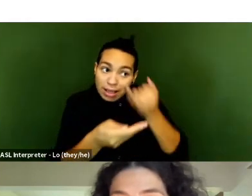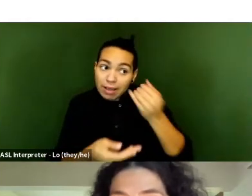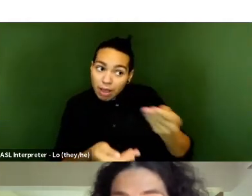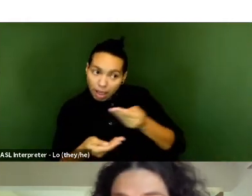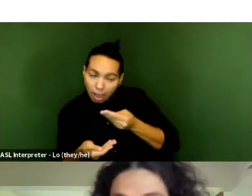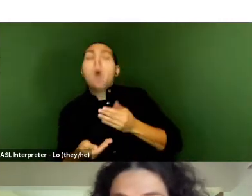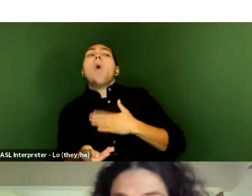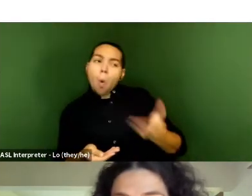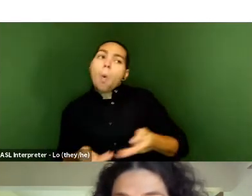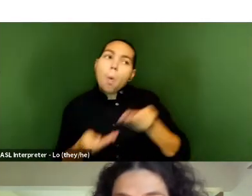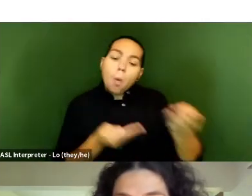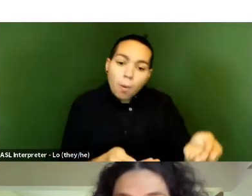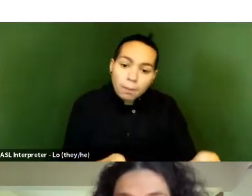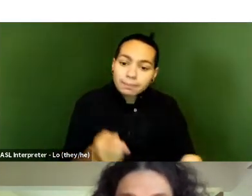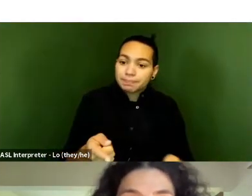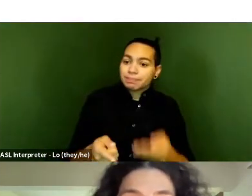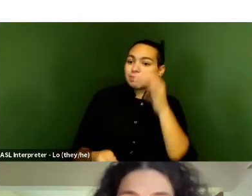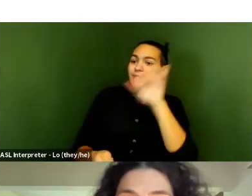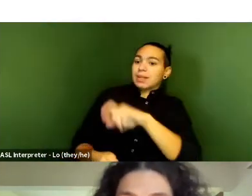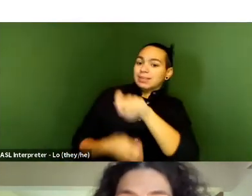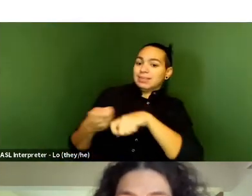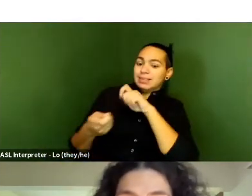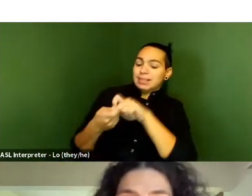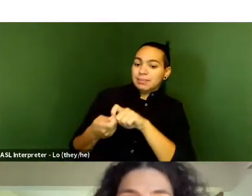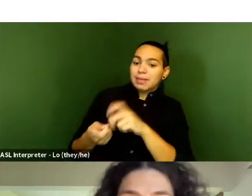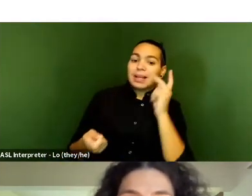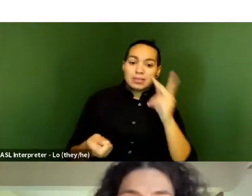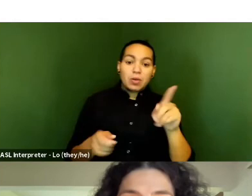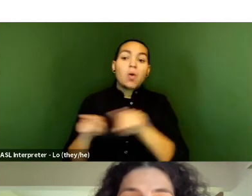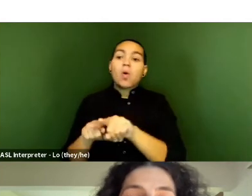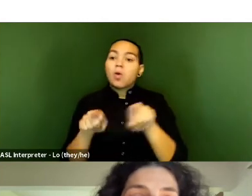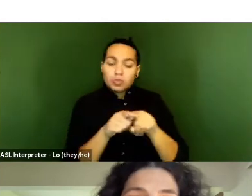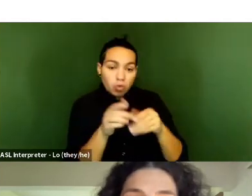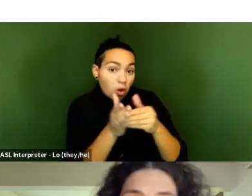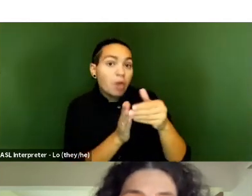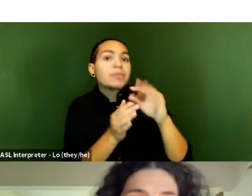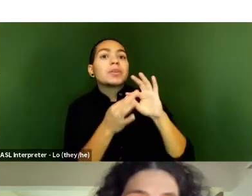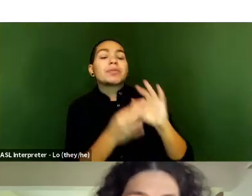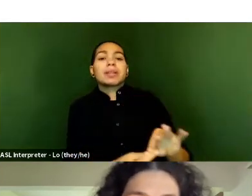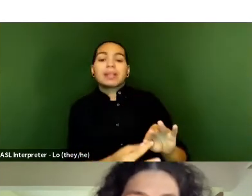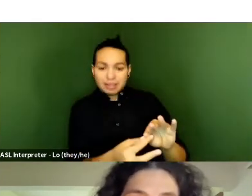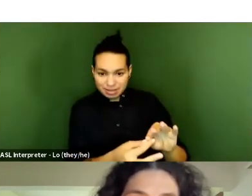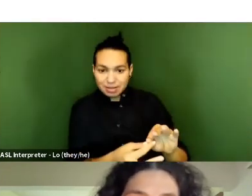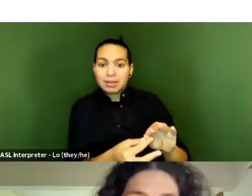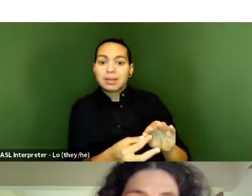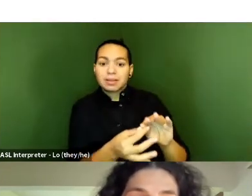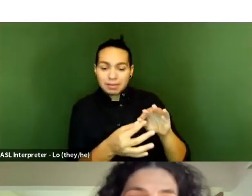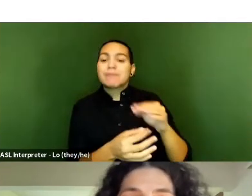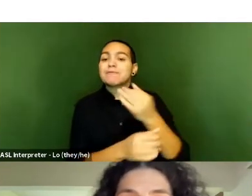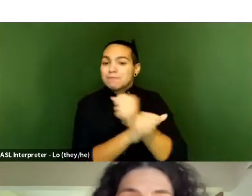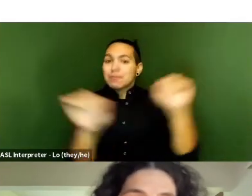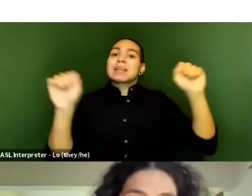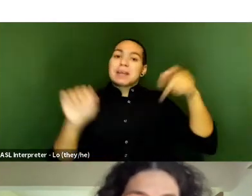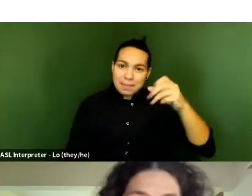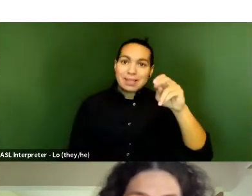Absolutely. And Sahba, you took the words out of my mouth. I saw that a lot also in relationship to the solidarity for free Palestine. Where